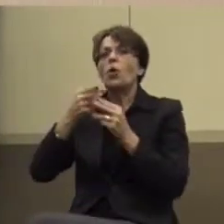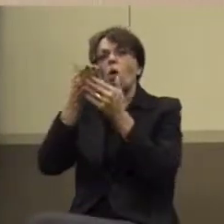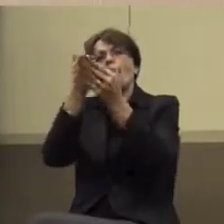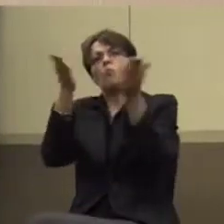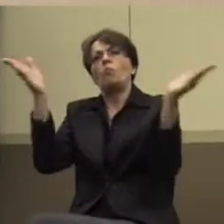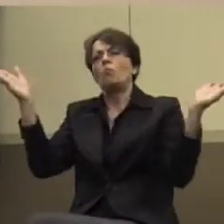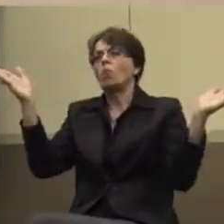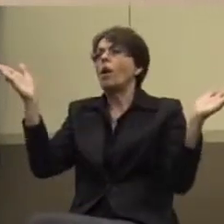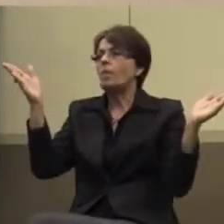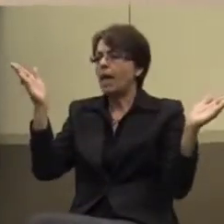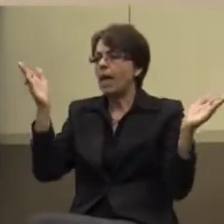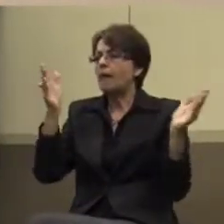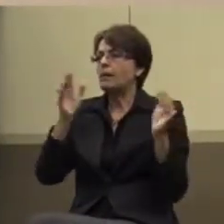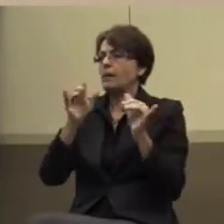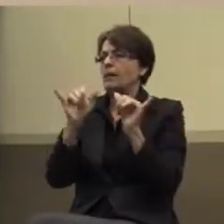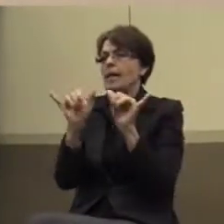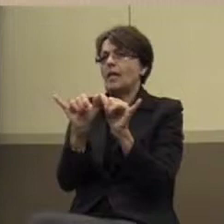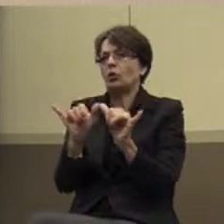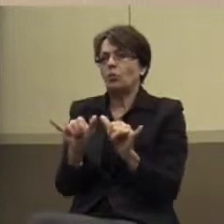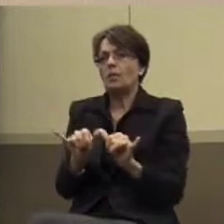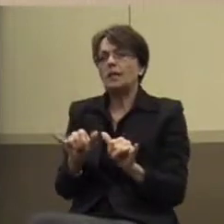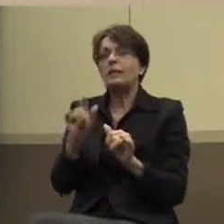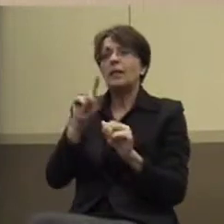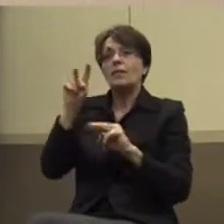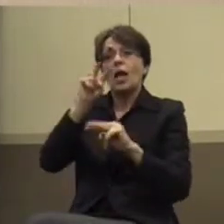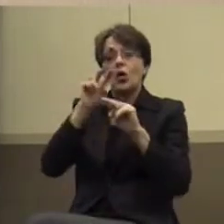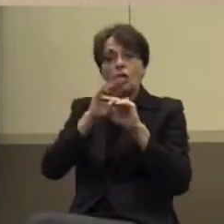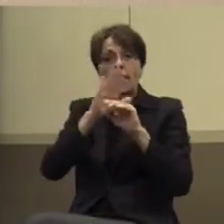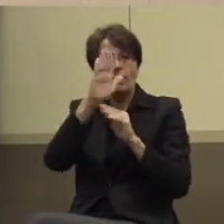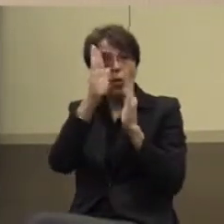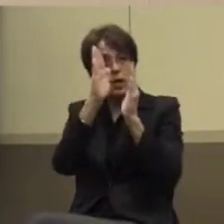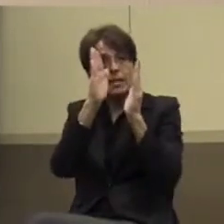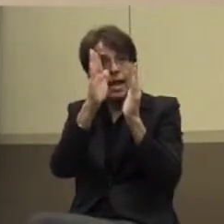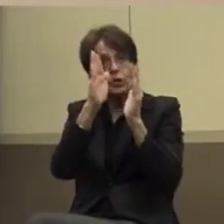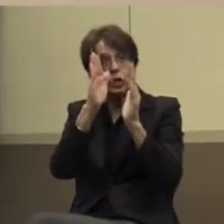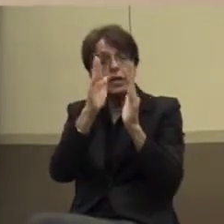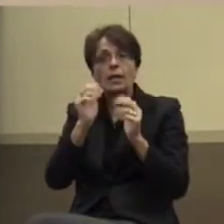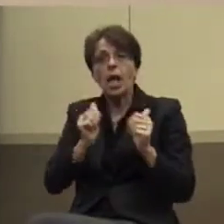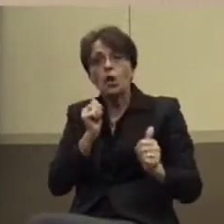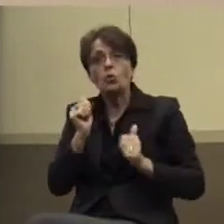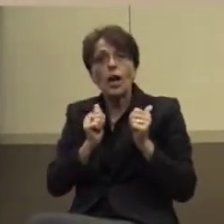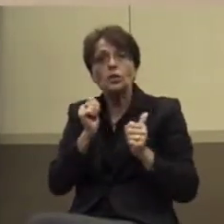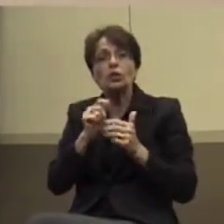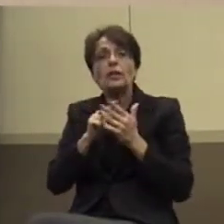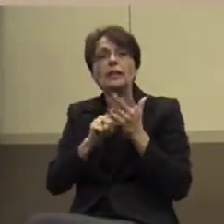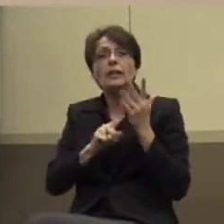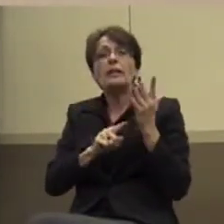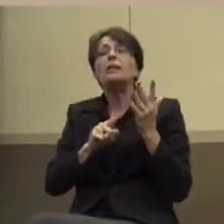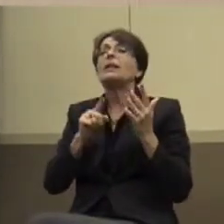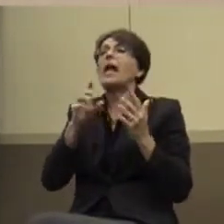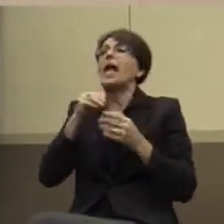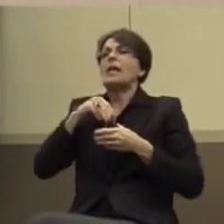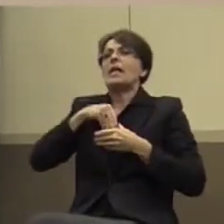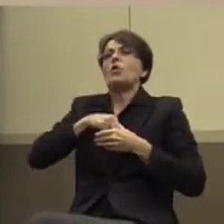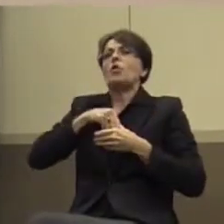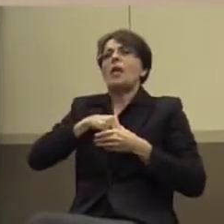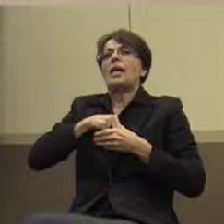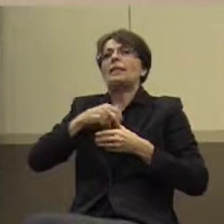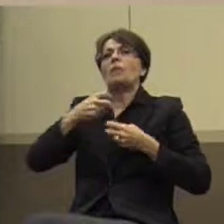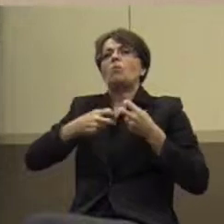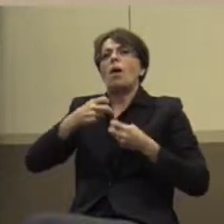broadband instruments that can not only look at like attention, aggression, but also some of those internalizing problems like